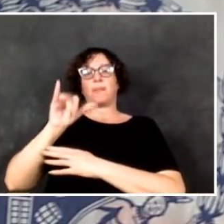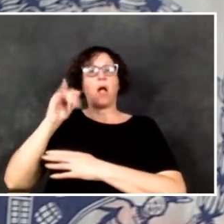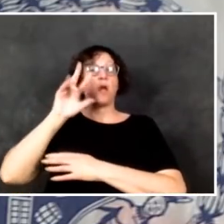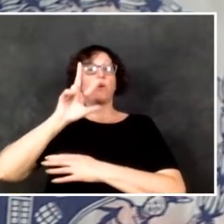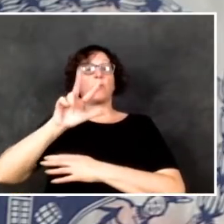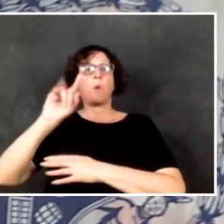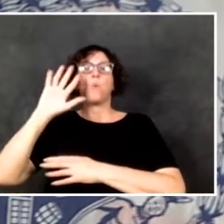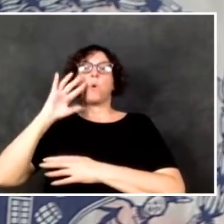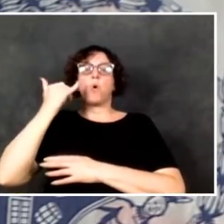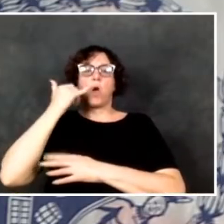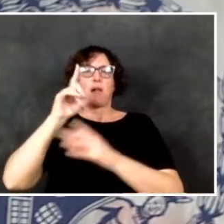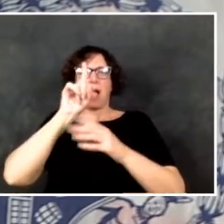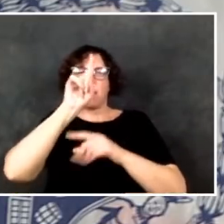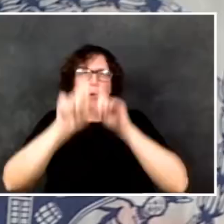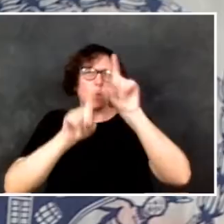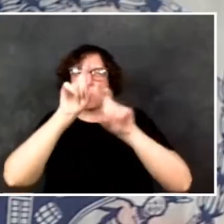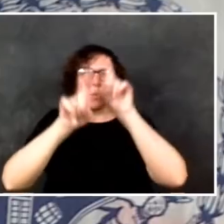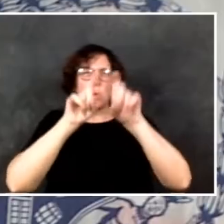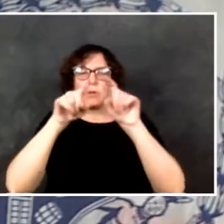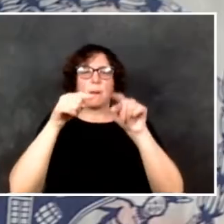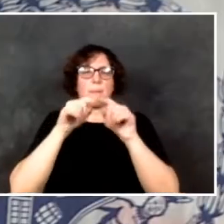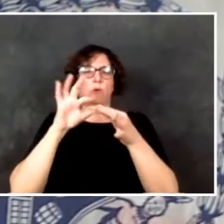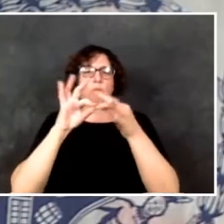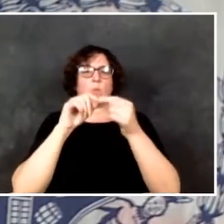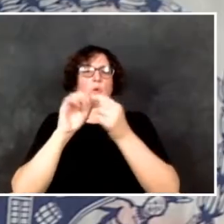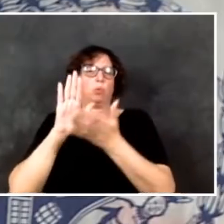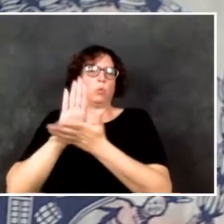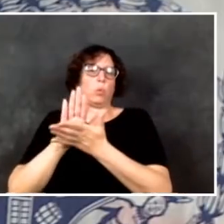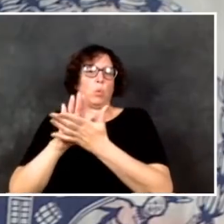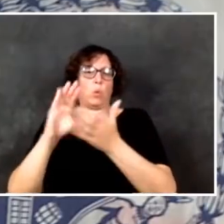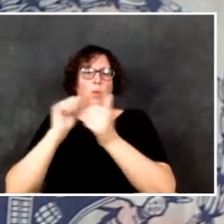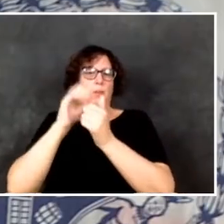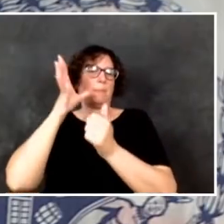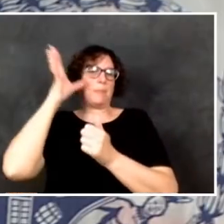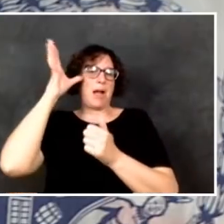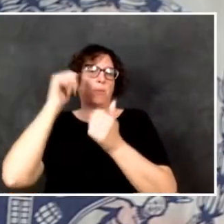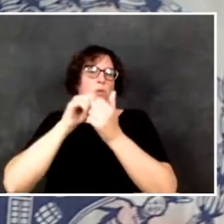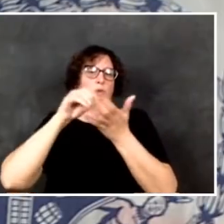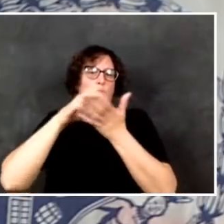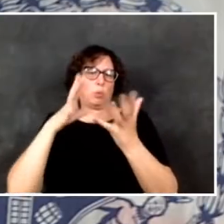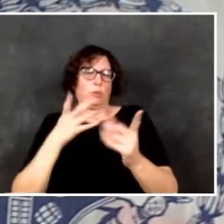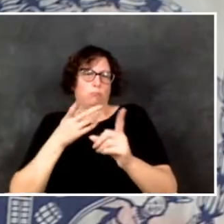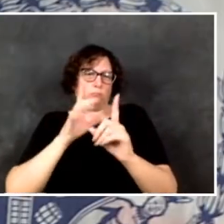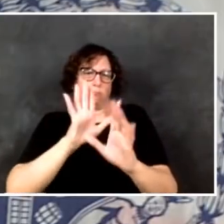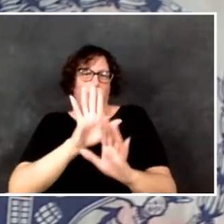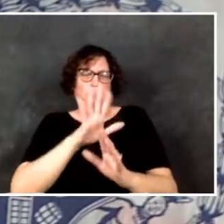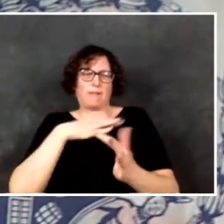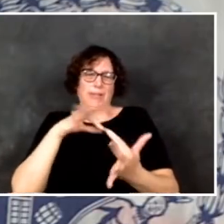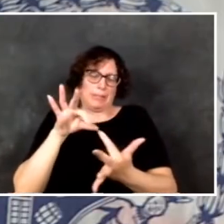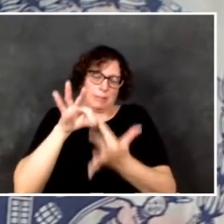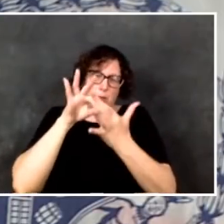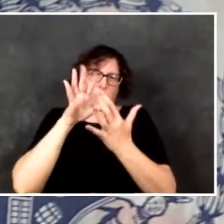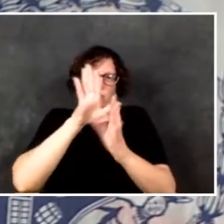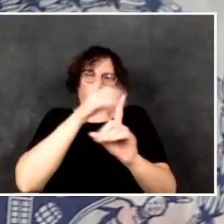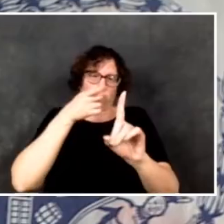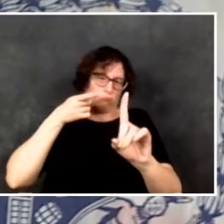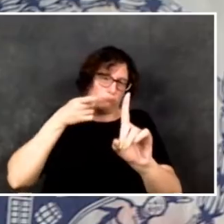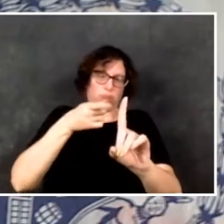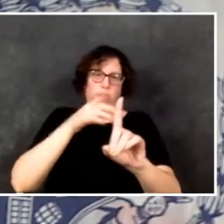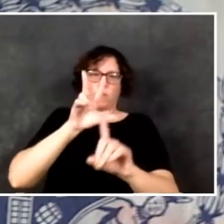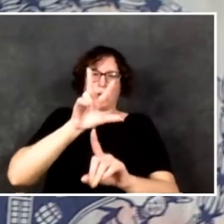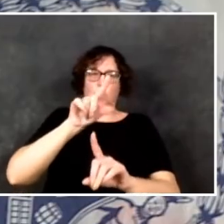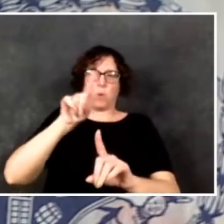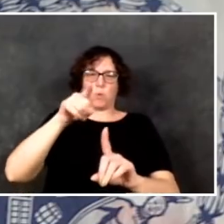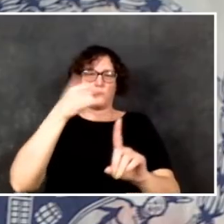kids connected to this and keeping them connected, if they have problems, they have questions, that parents have a place to turn. And they have a